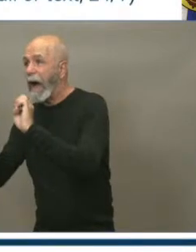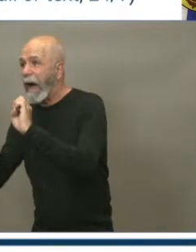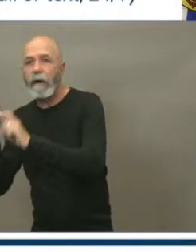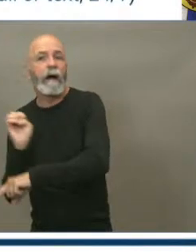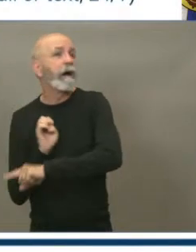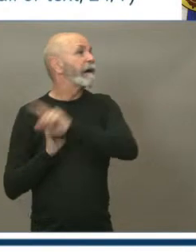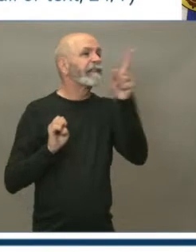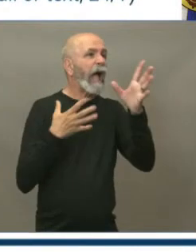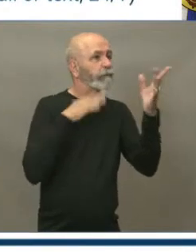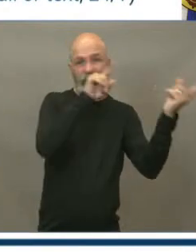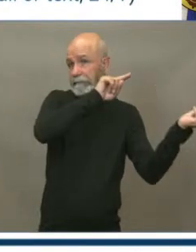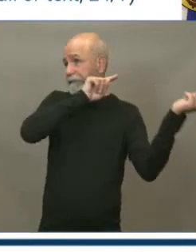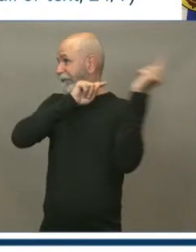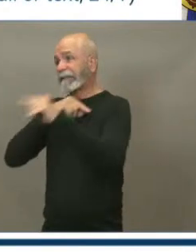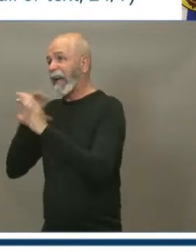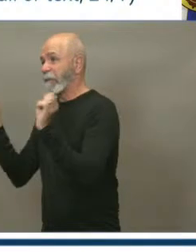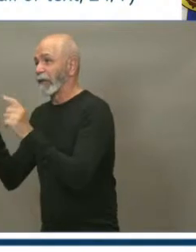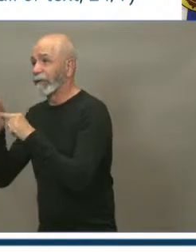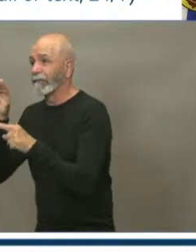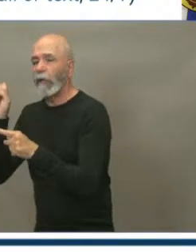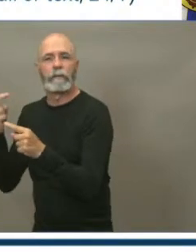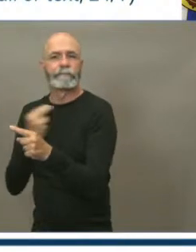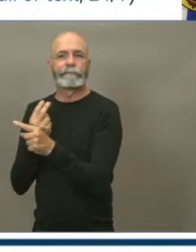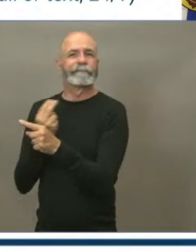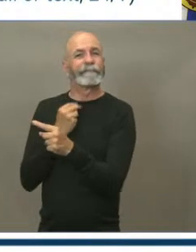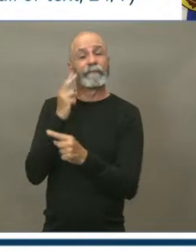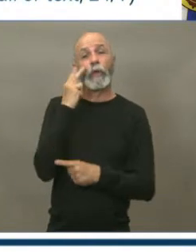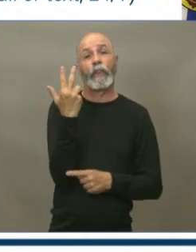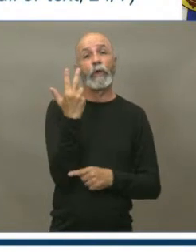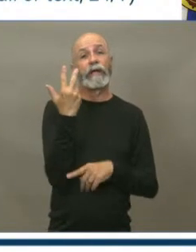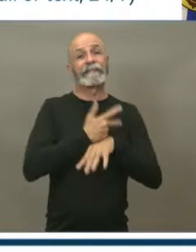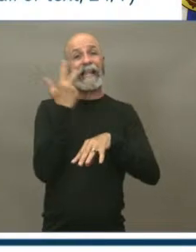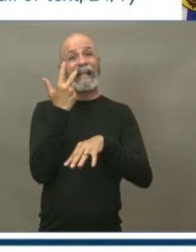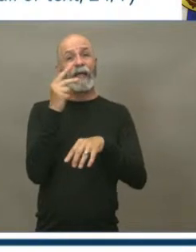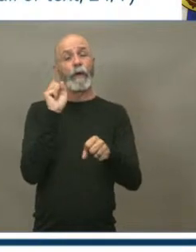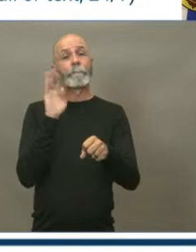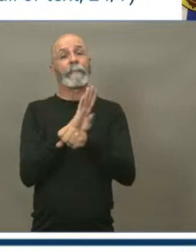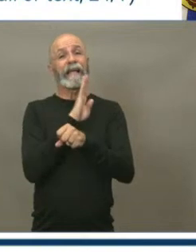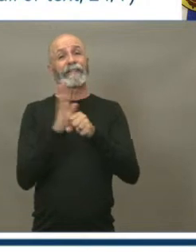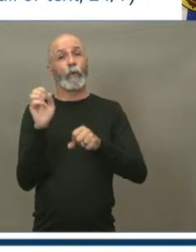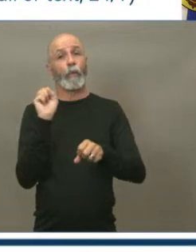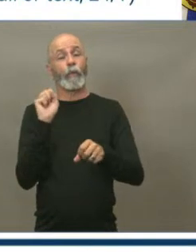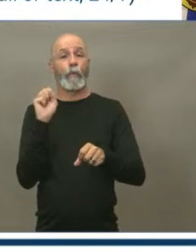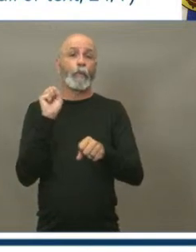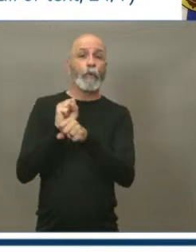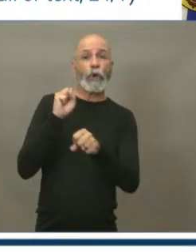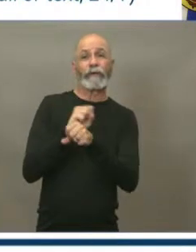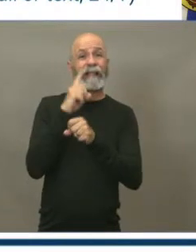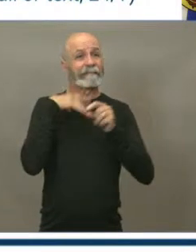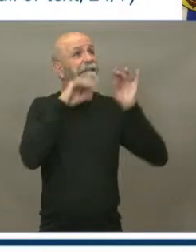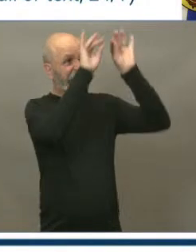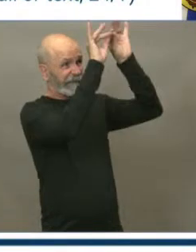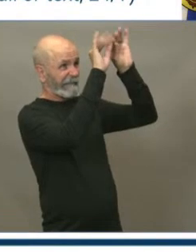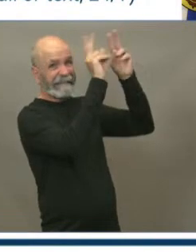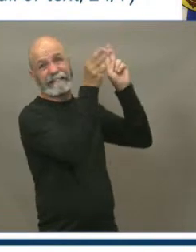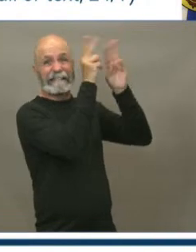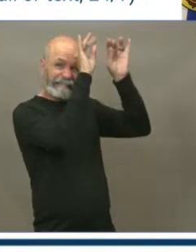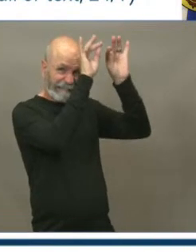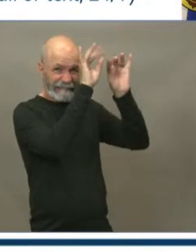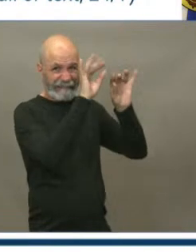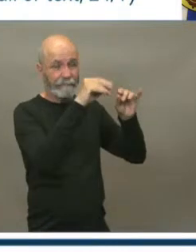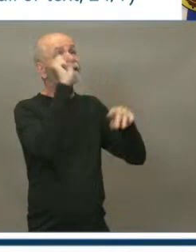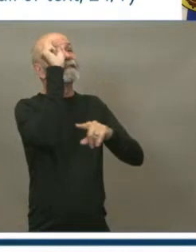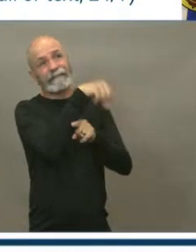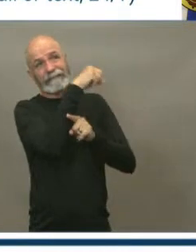necessarily have that 3 business days to turn around the approval. How is this system going to be flexible